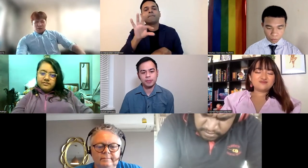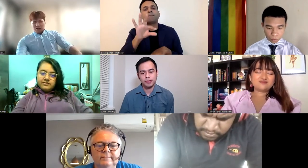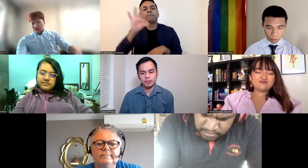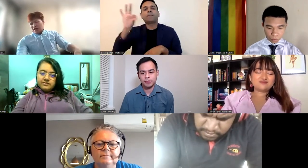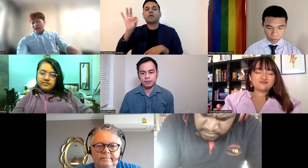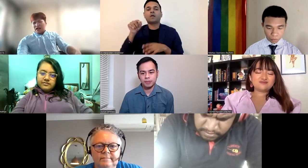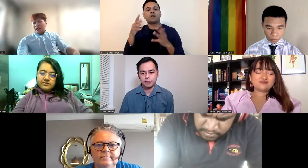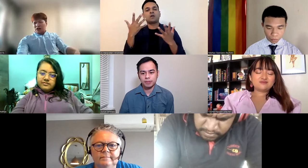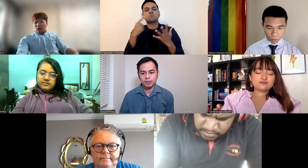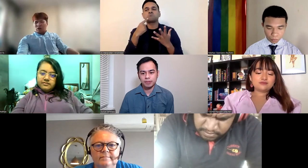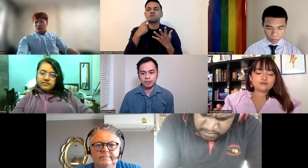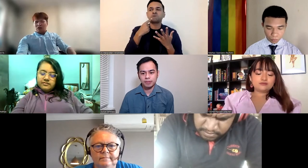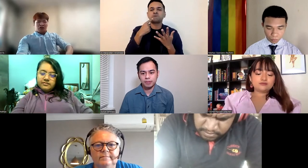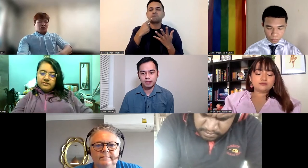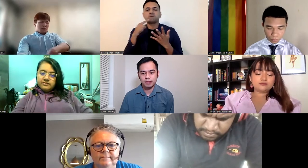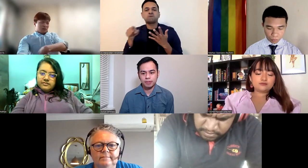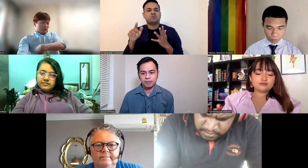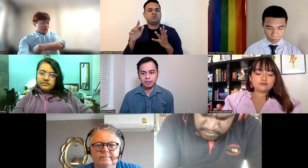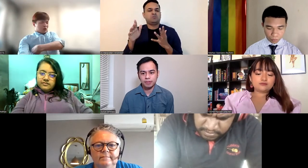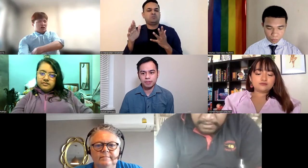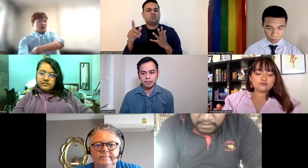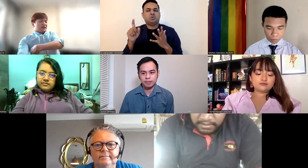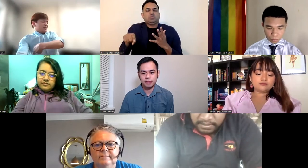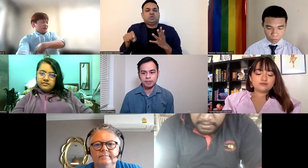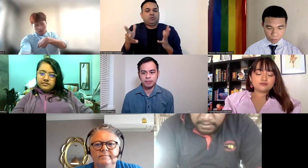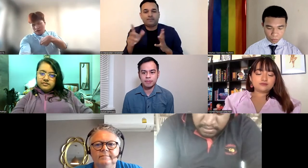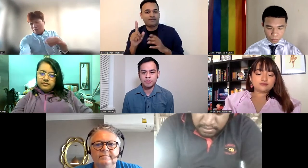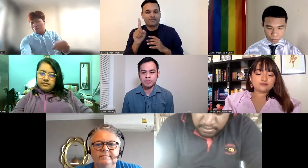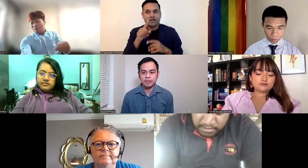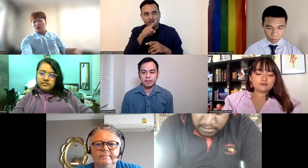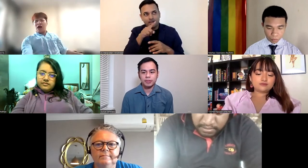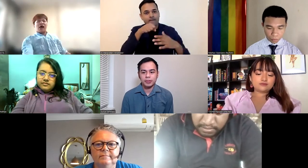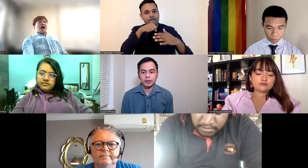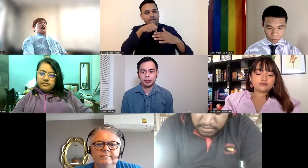of life at all. And disability is